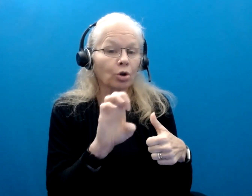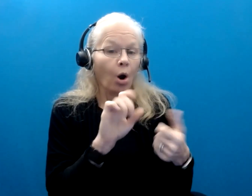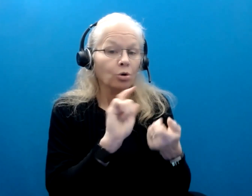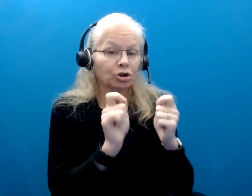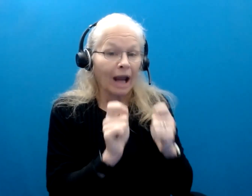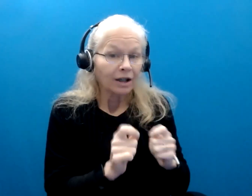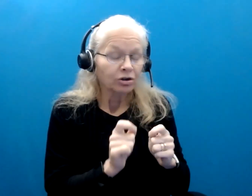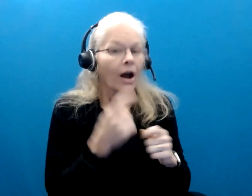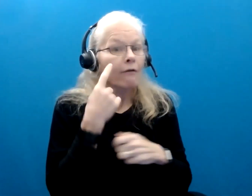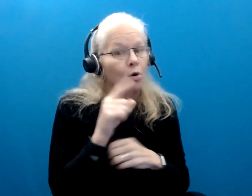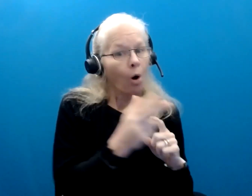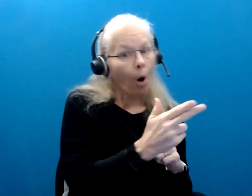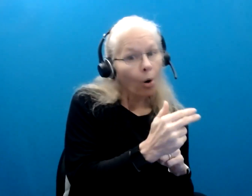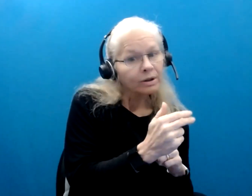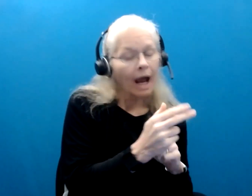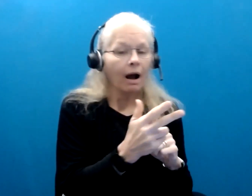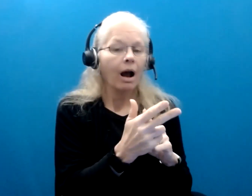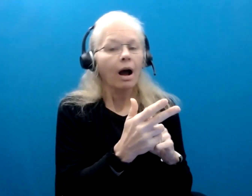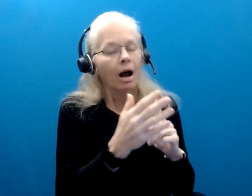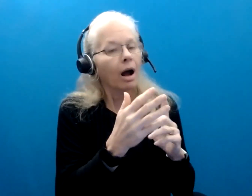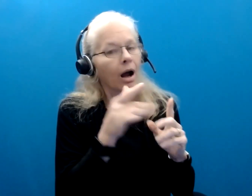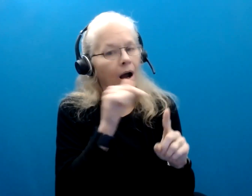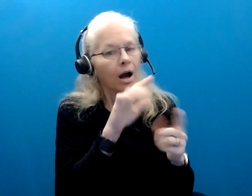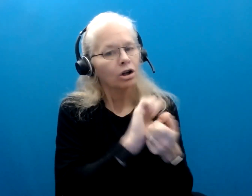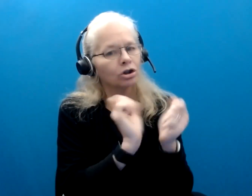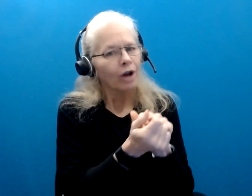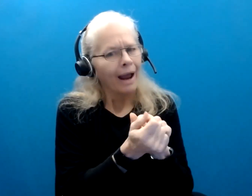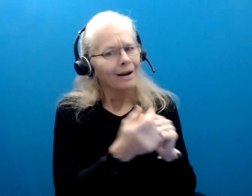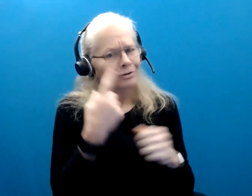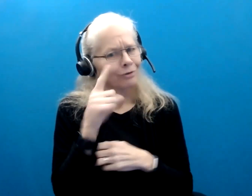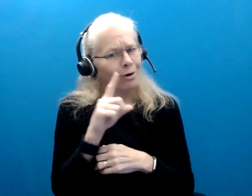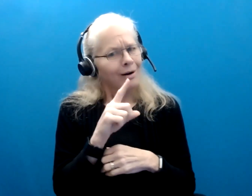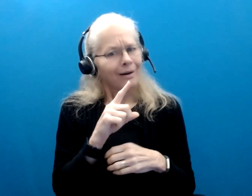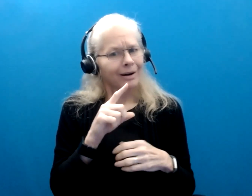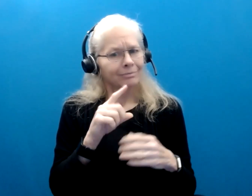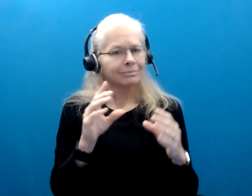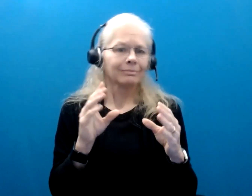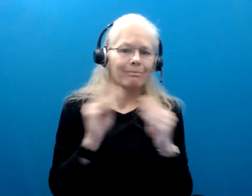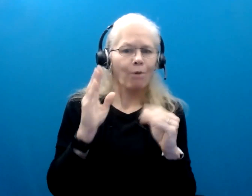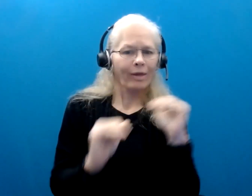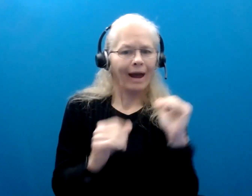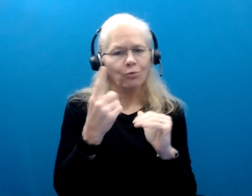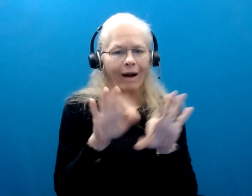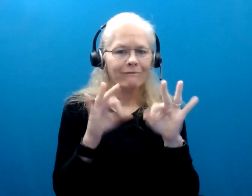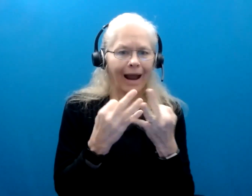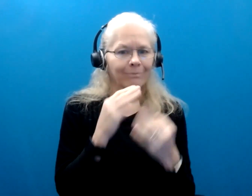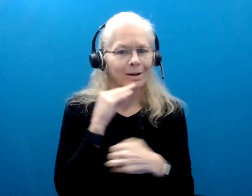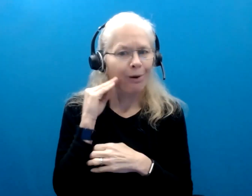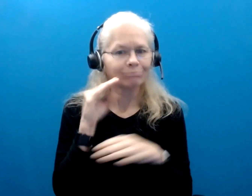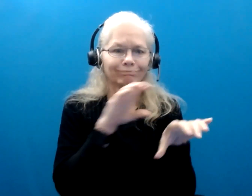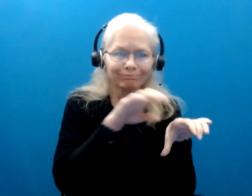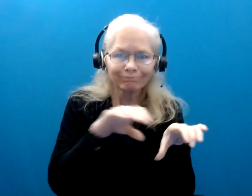hotel conversions to housing stood out as an important one. The updating the